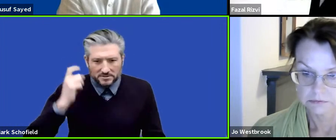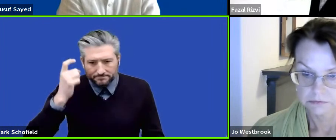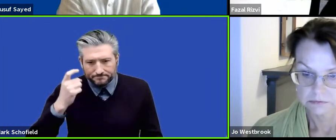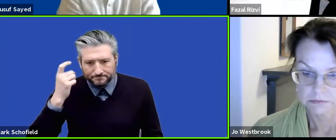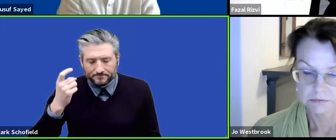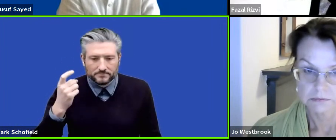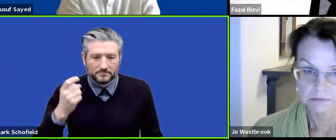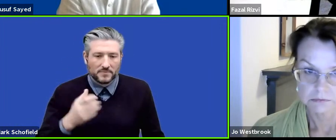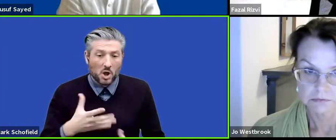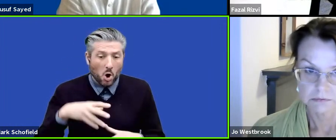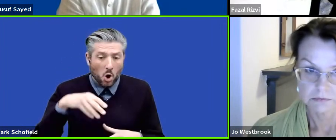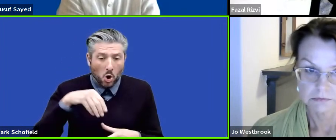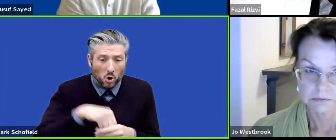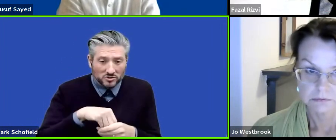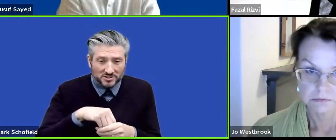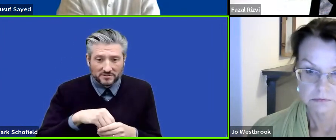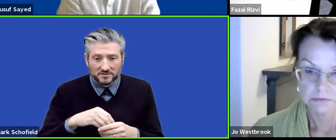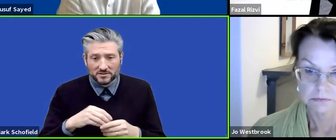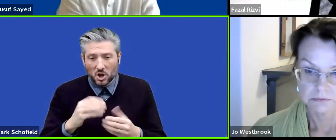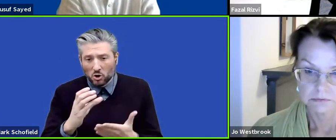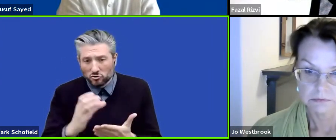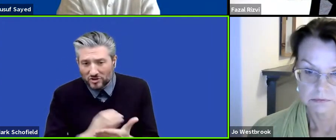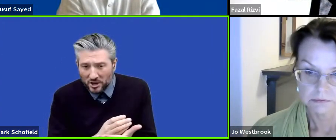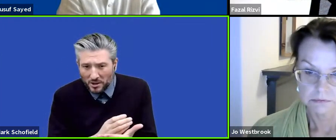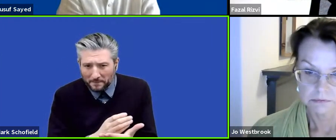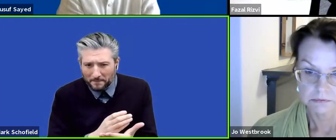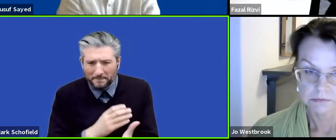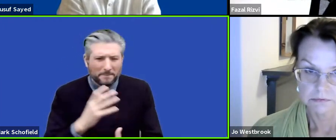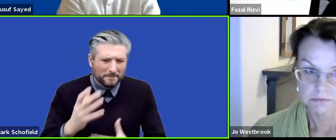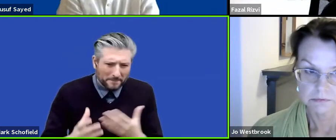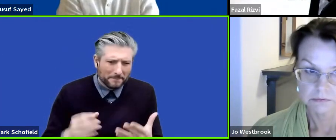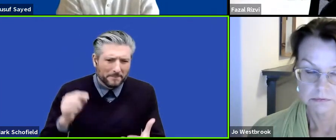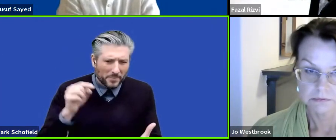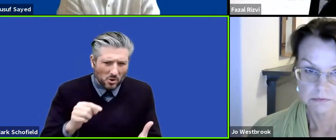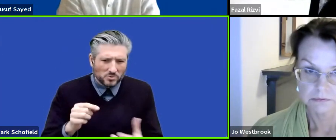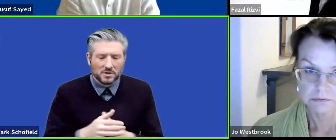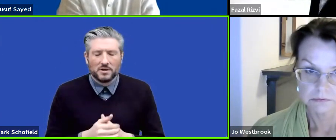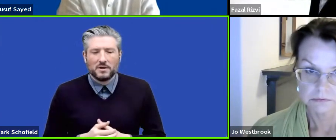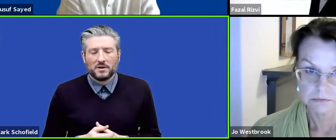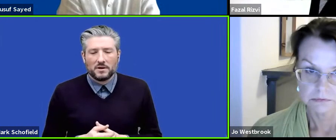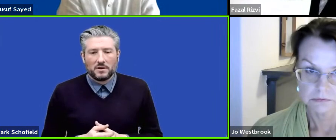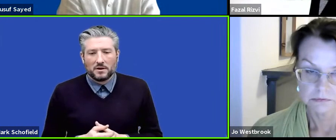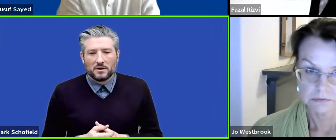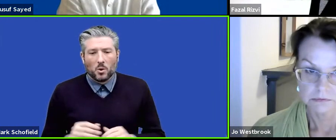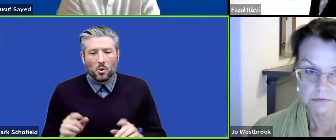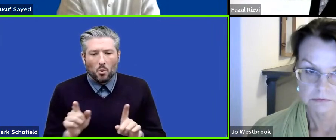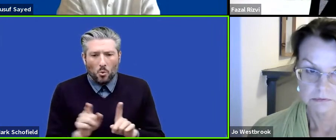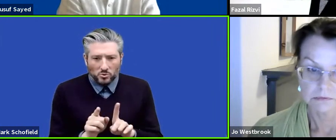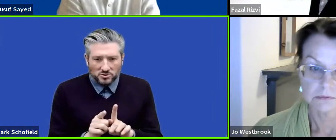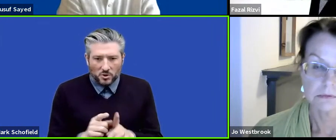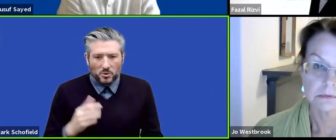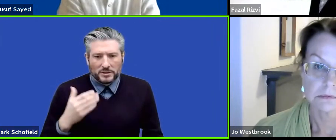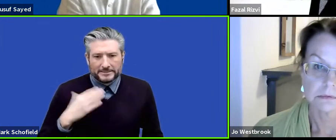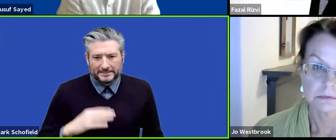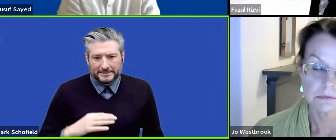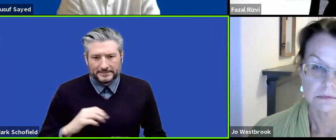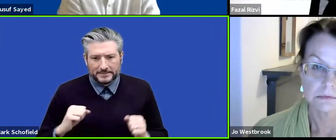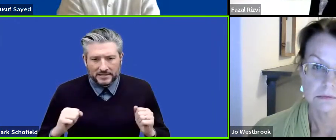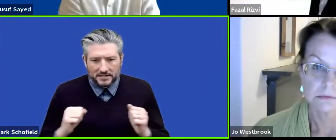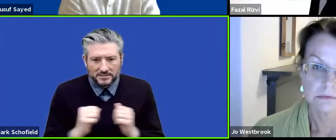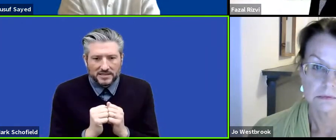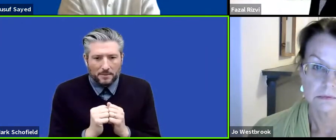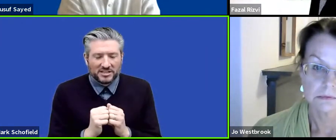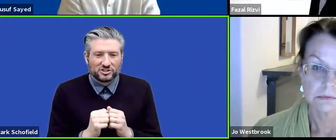curriculum. But crucially, we also need to establish, as the consensus document of unions and